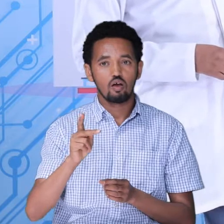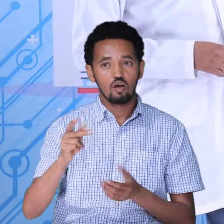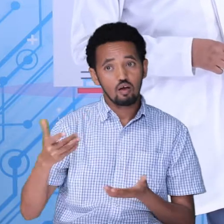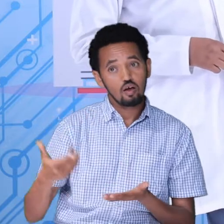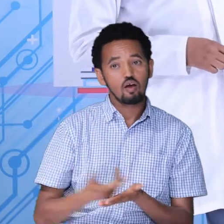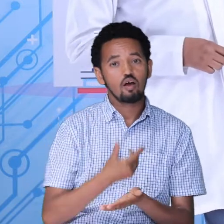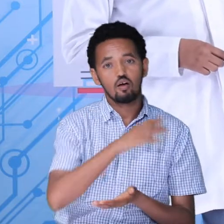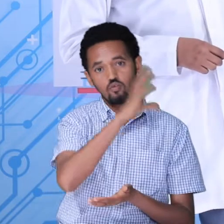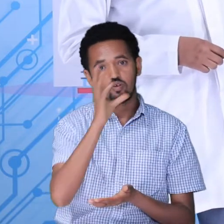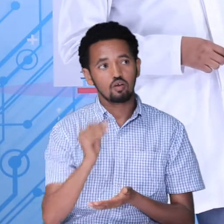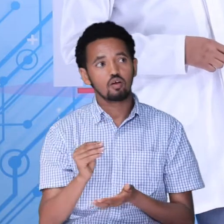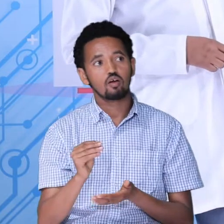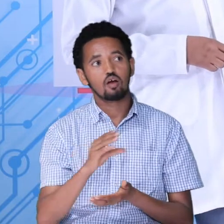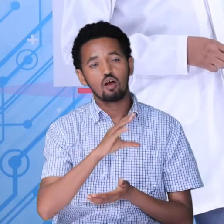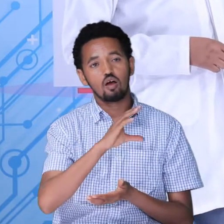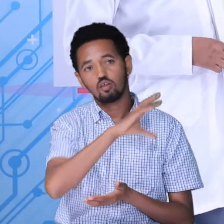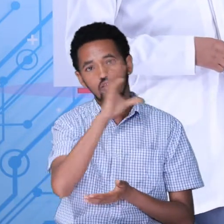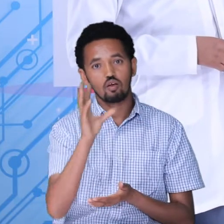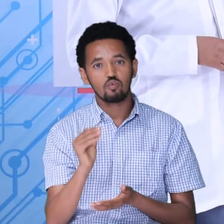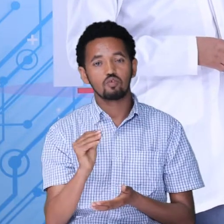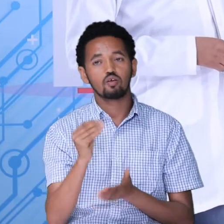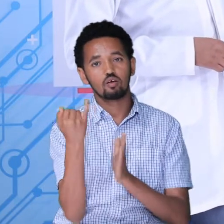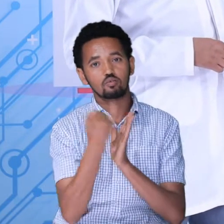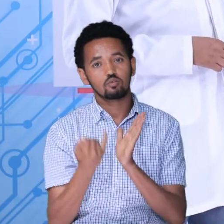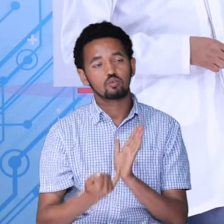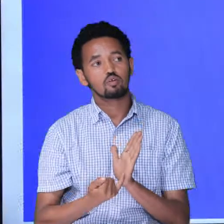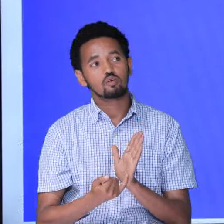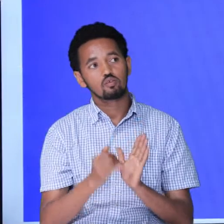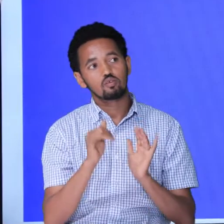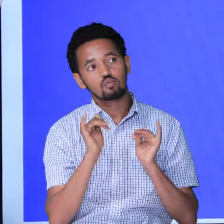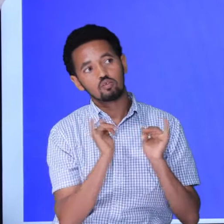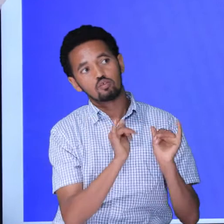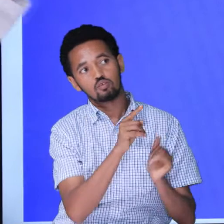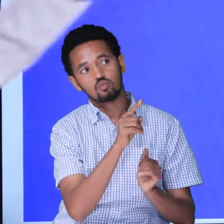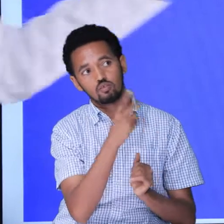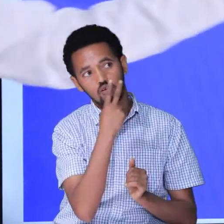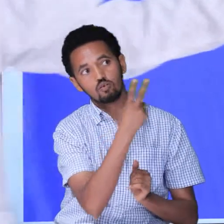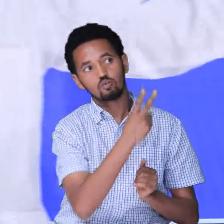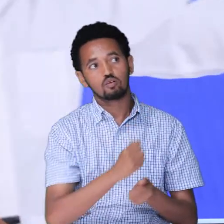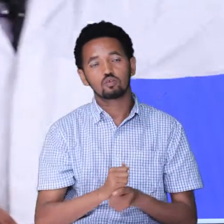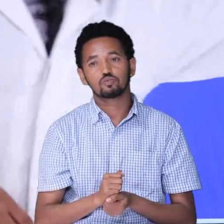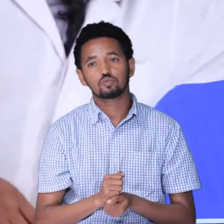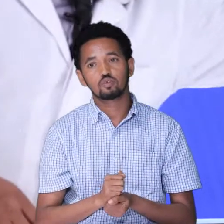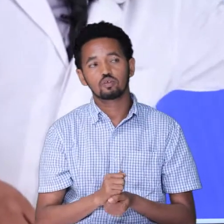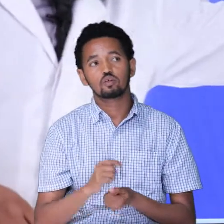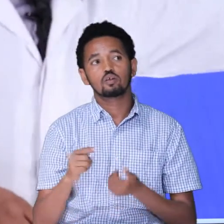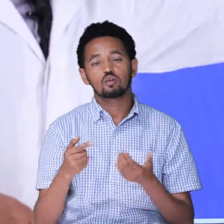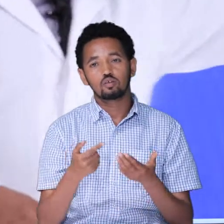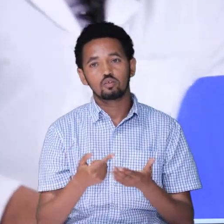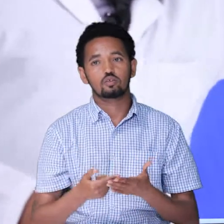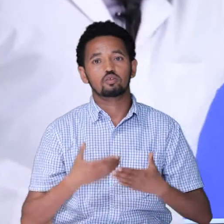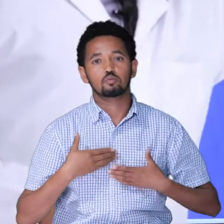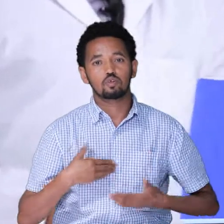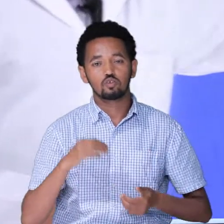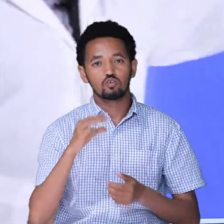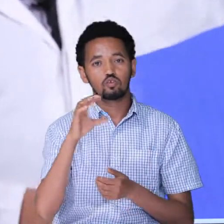This is a map of Africa. The western part consisted this area in Senegal, and the eastern part up to